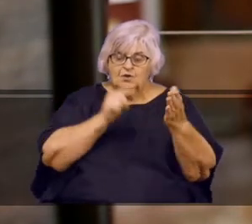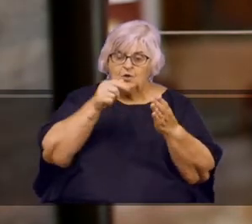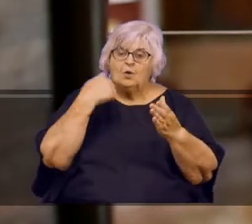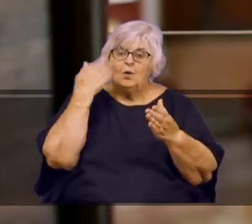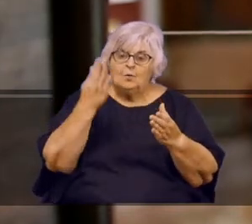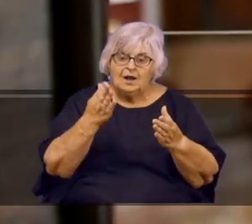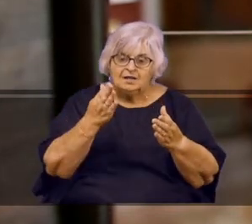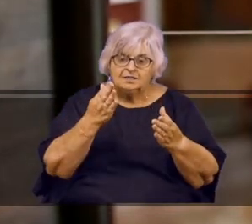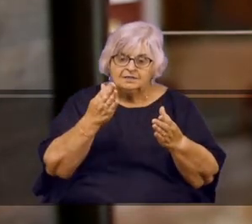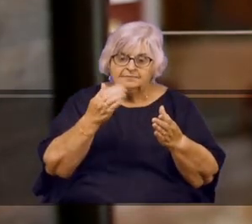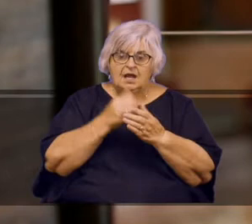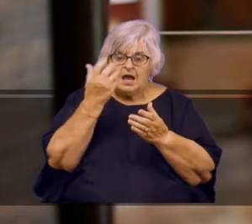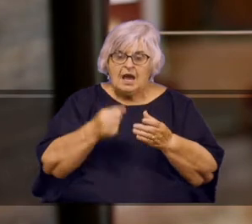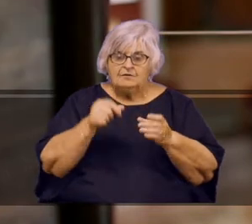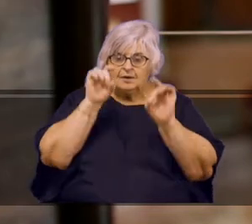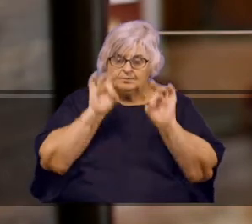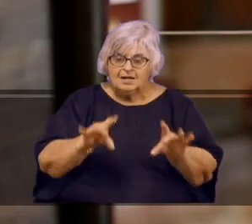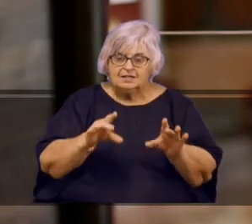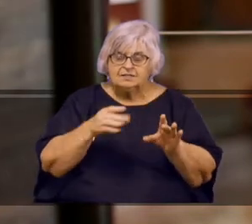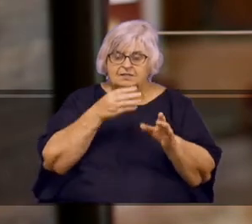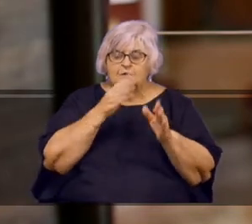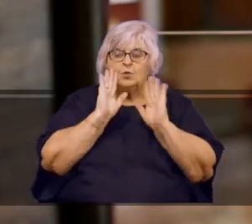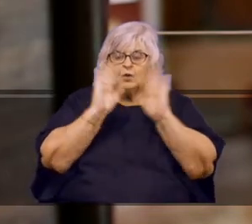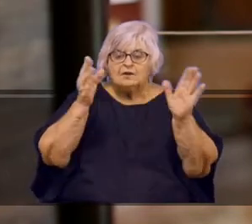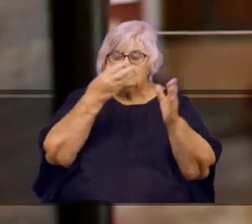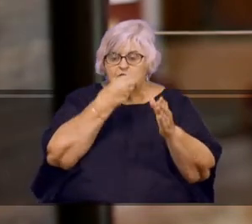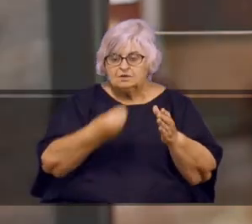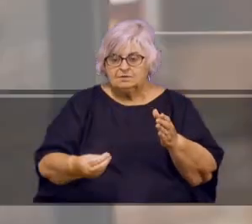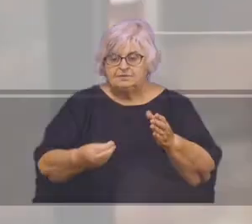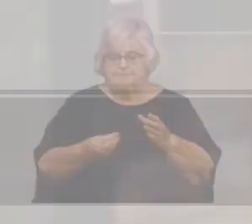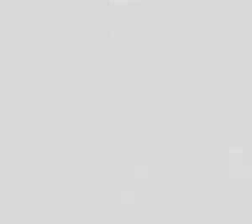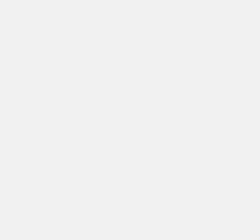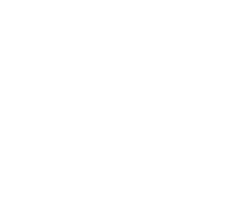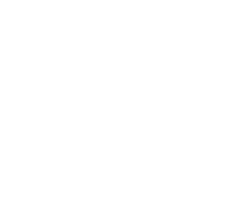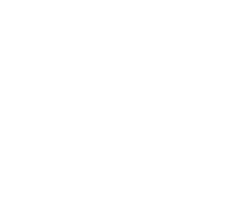with you always. Have a blessed and wonderful Christmas.